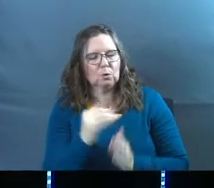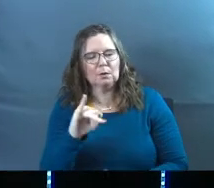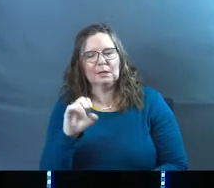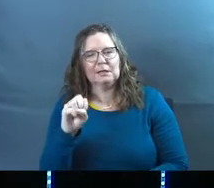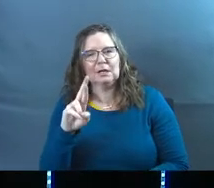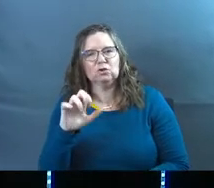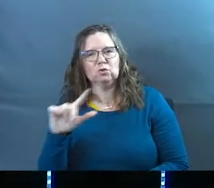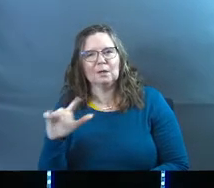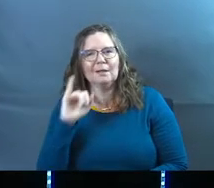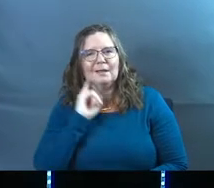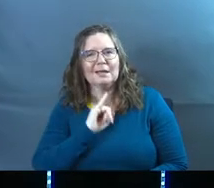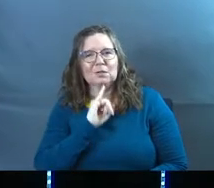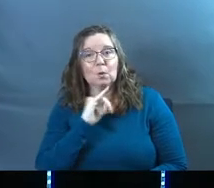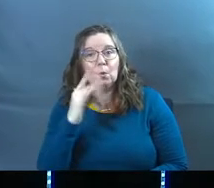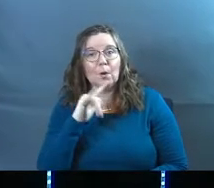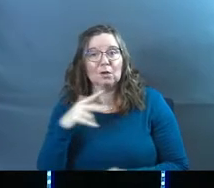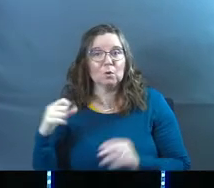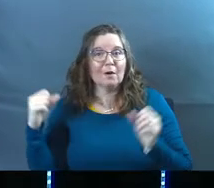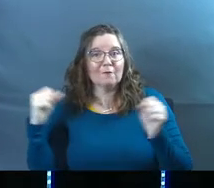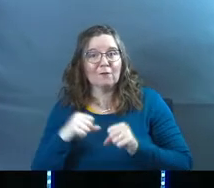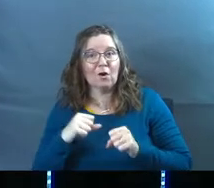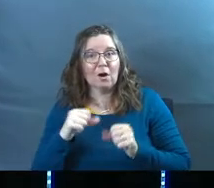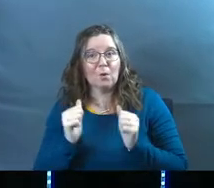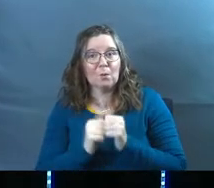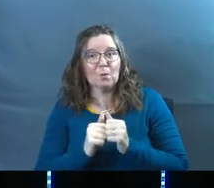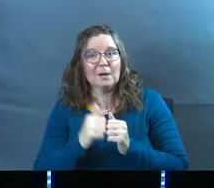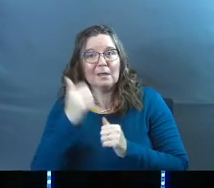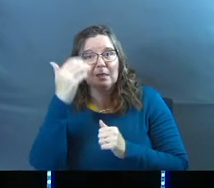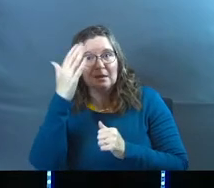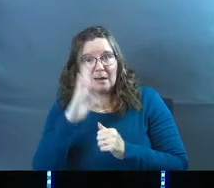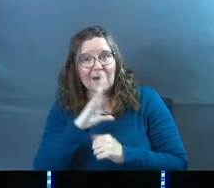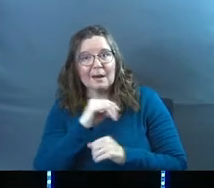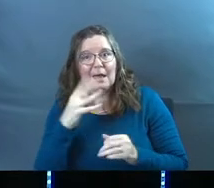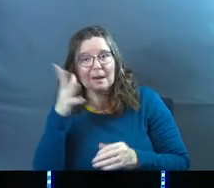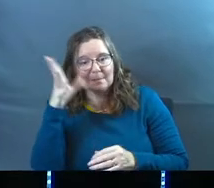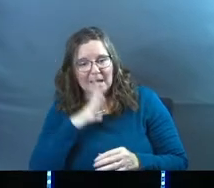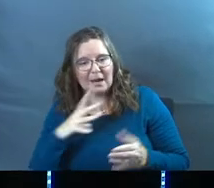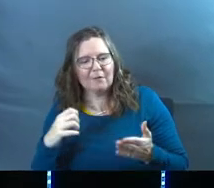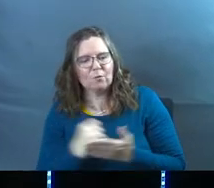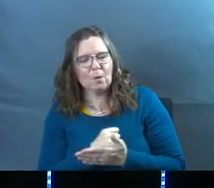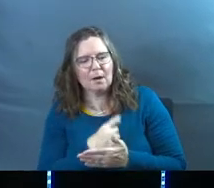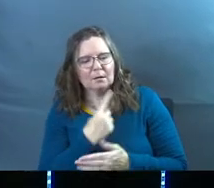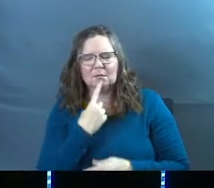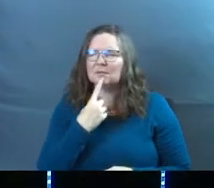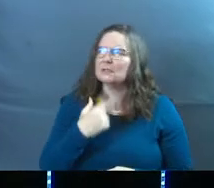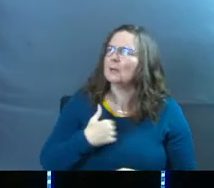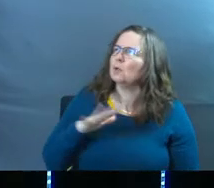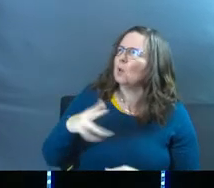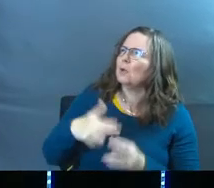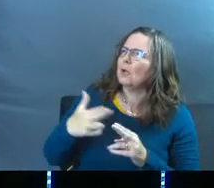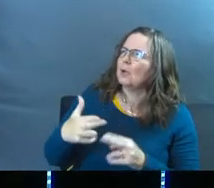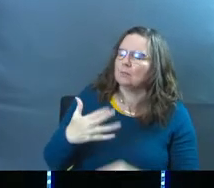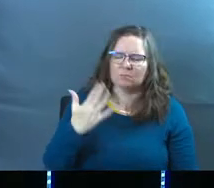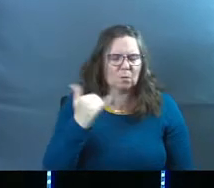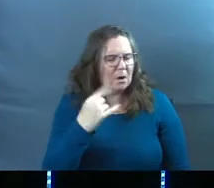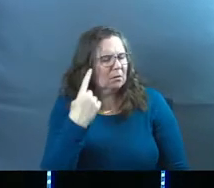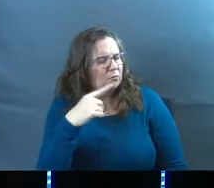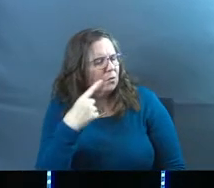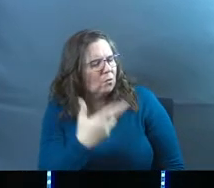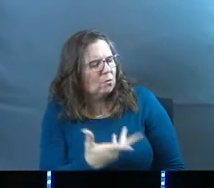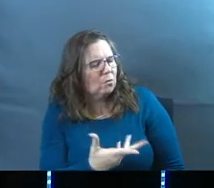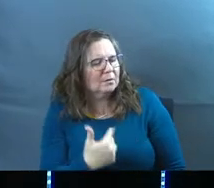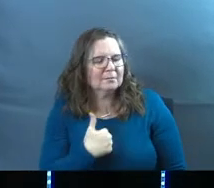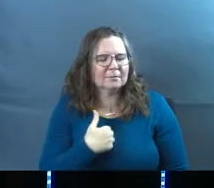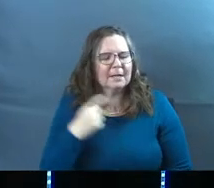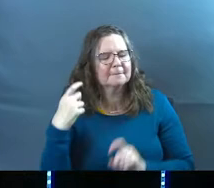Israel because you have fought God and with men and have won. Please tell me your name, Jacob said. Why do you want to know my name? The man replied. Then